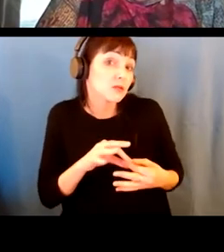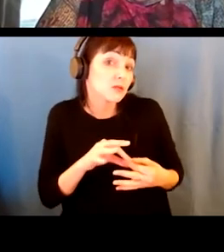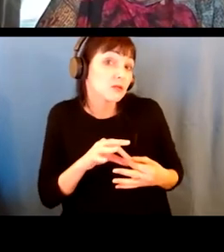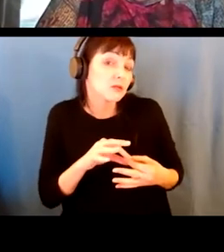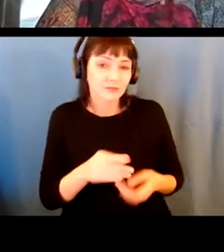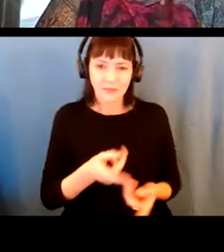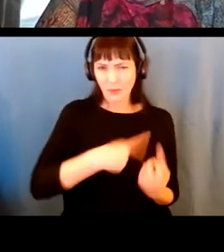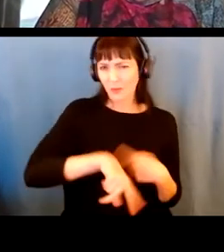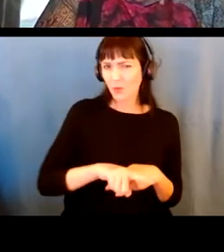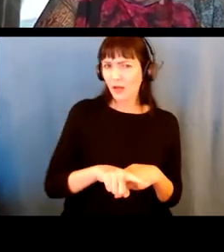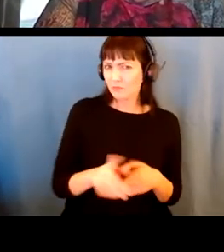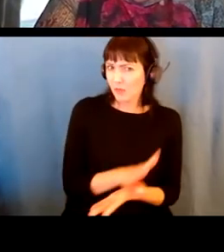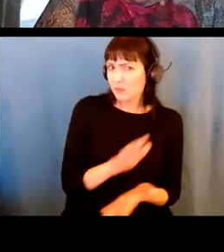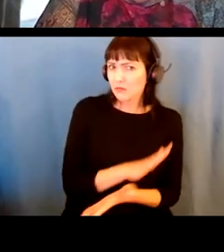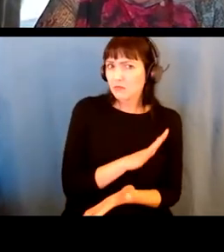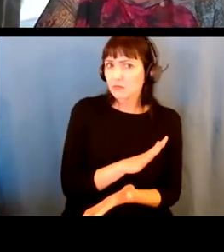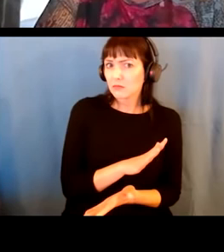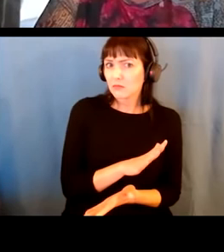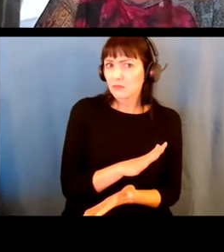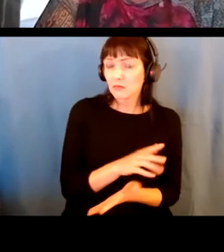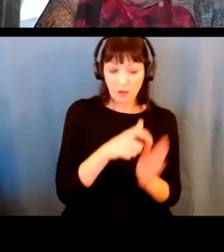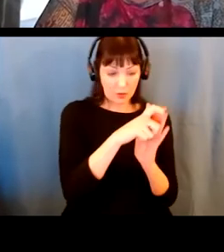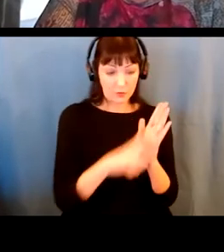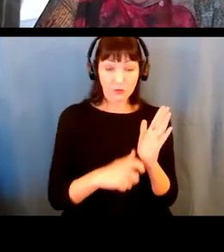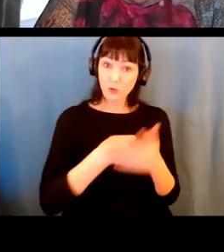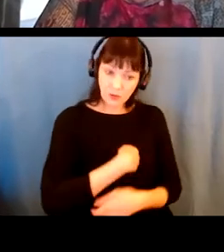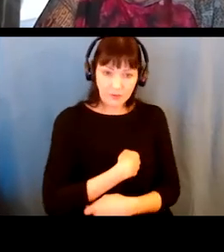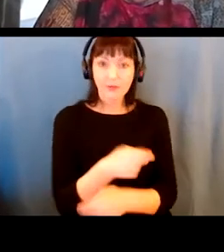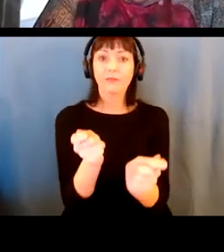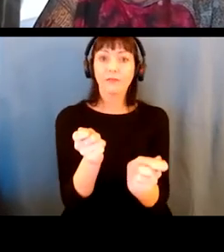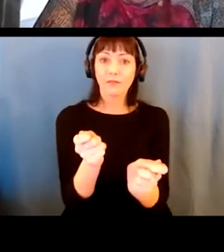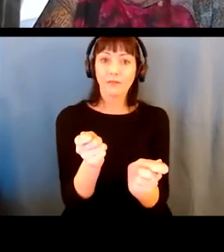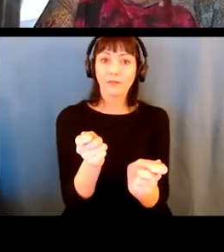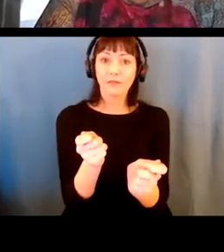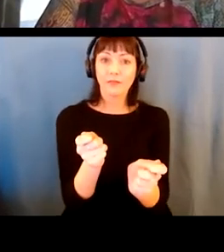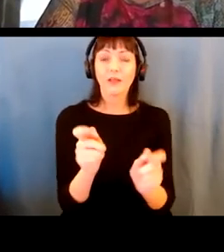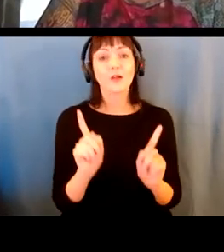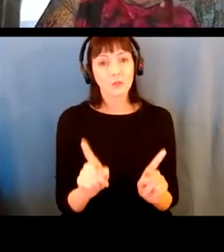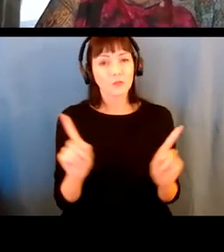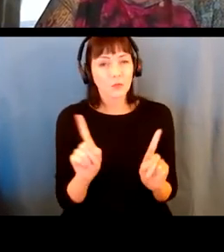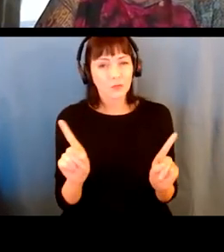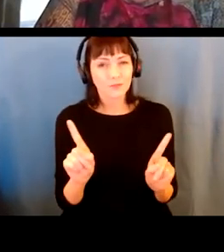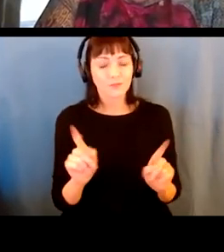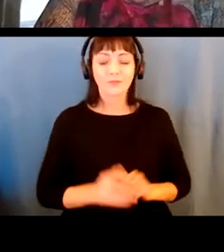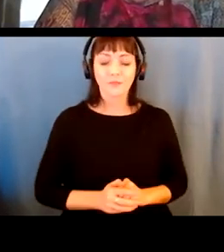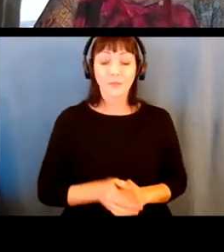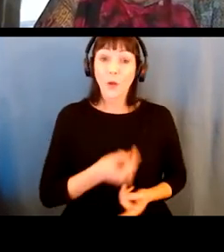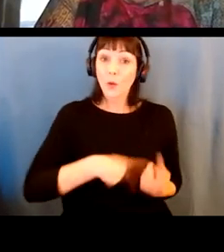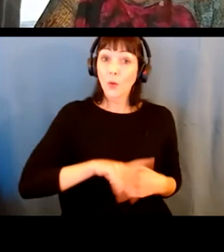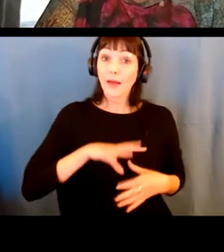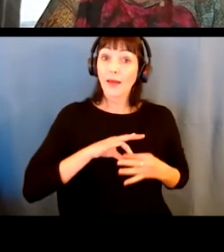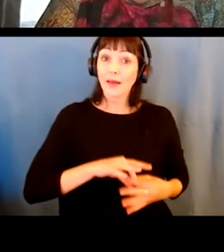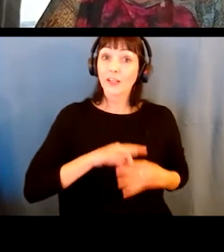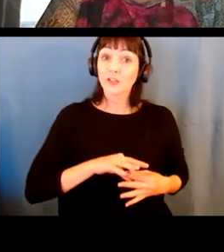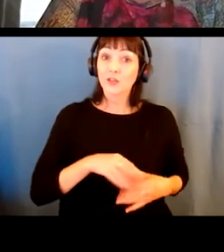open to that. I think the challenge, you know, the prescription we throw out to the institutions is, well, we're engaged in it.